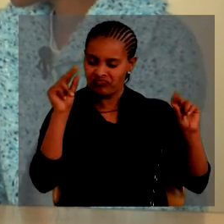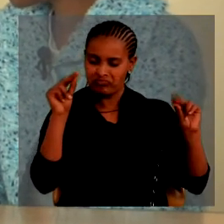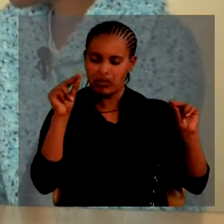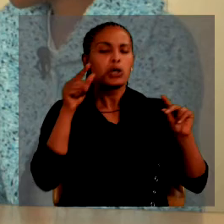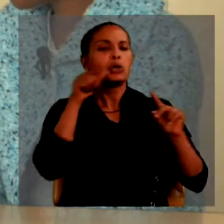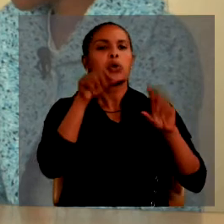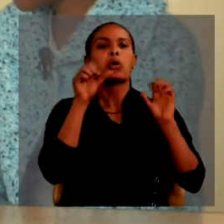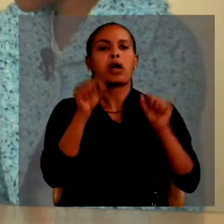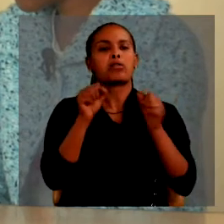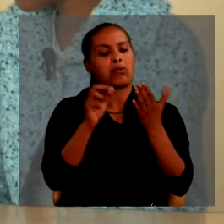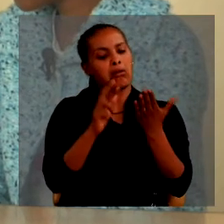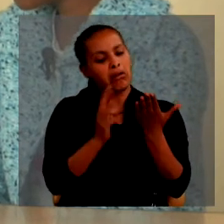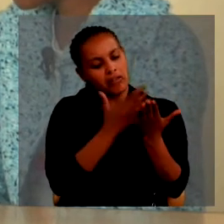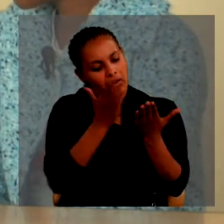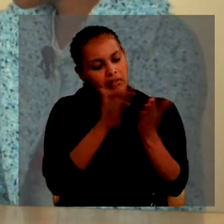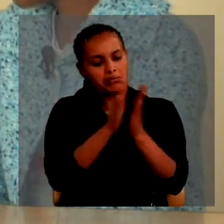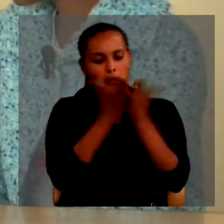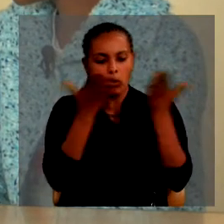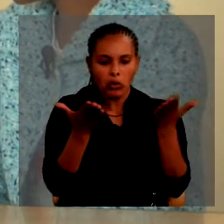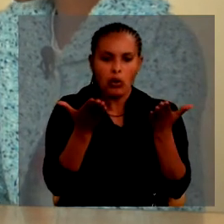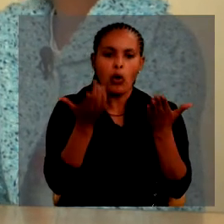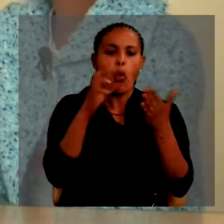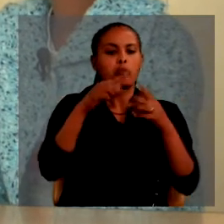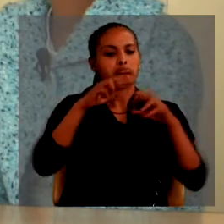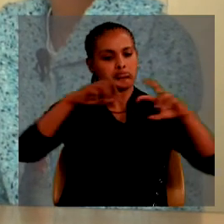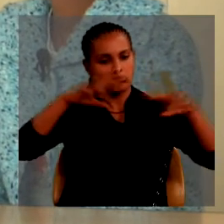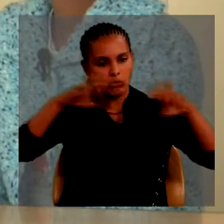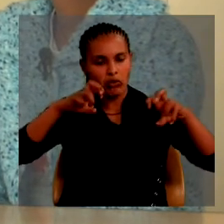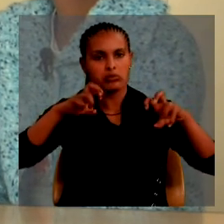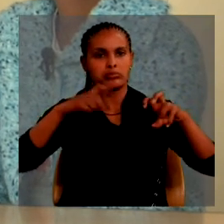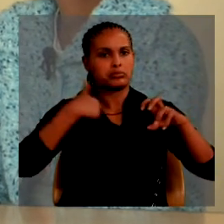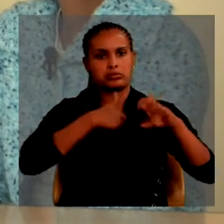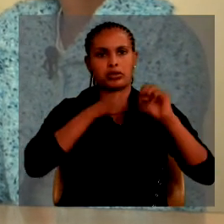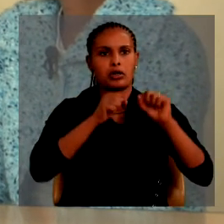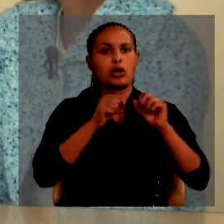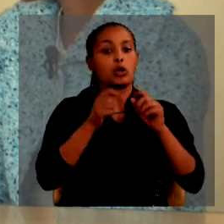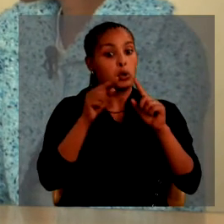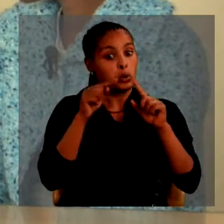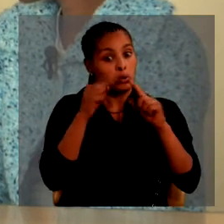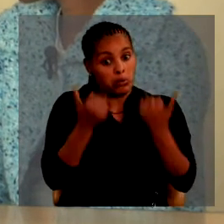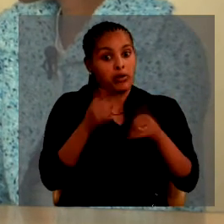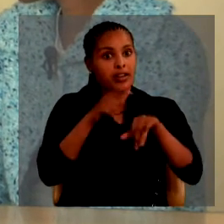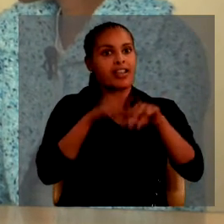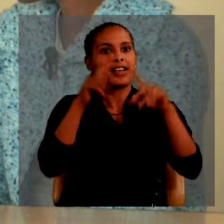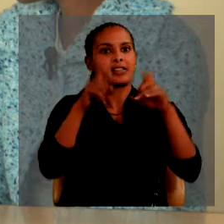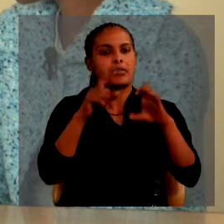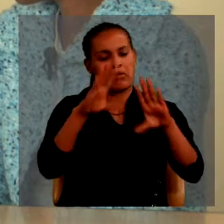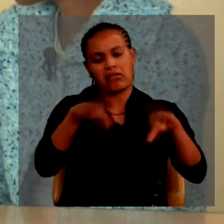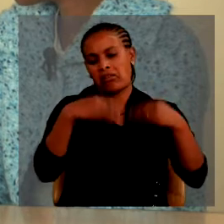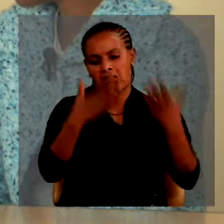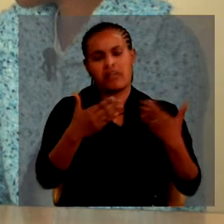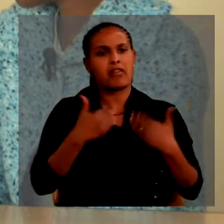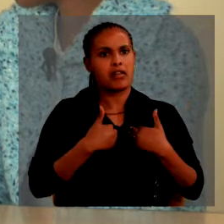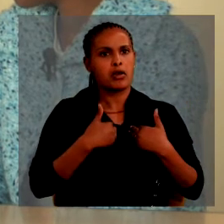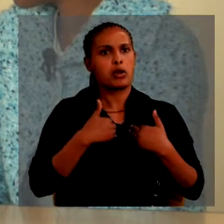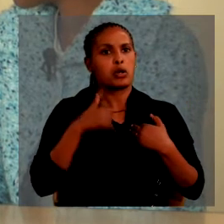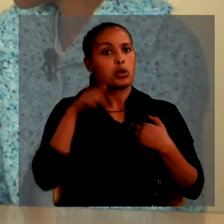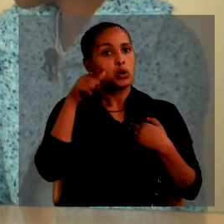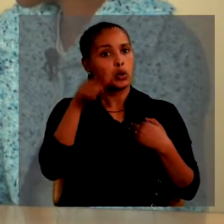can refer to your textbook or Google it. Or during exams, it's given. You're